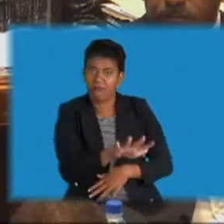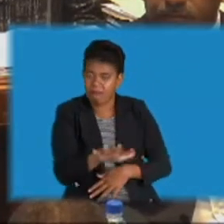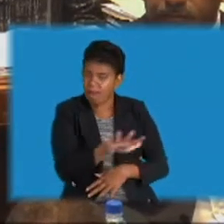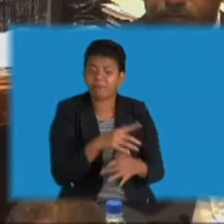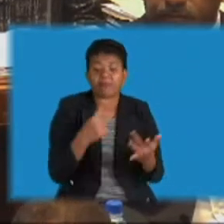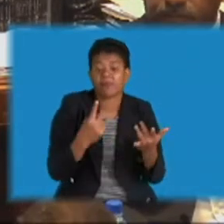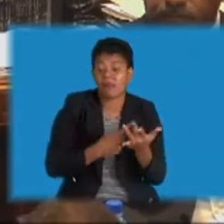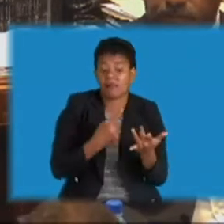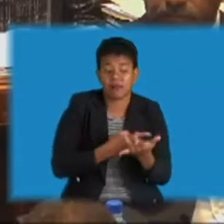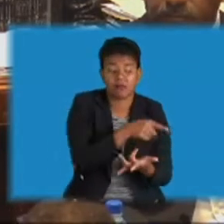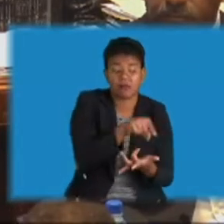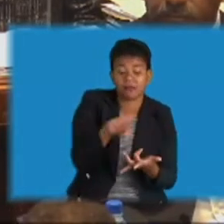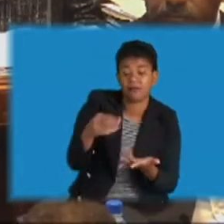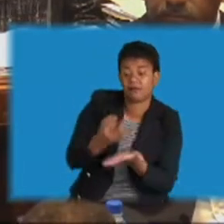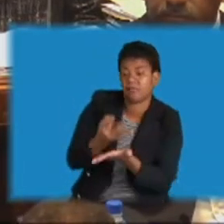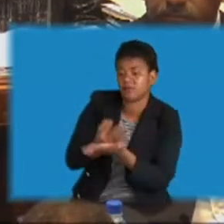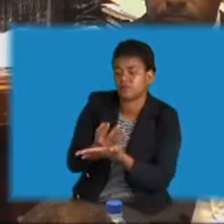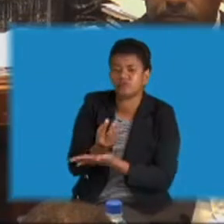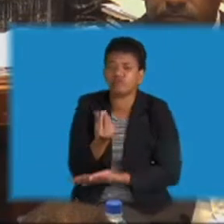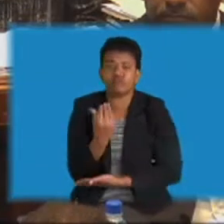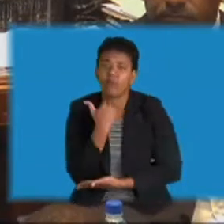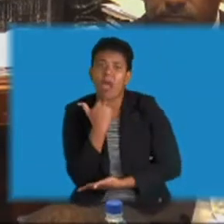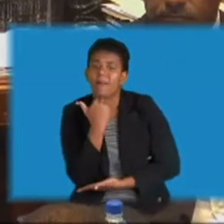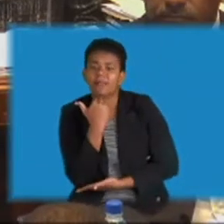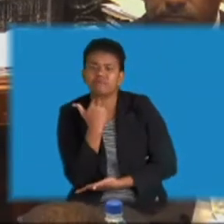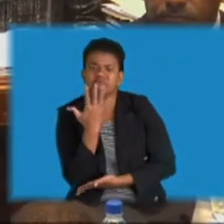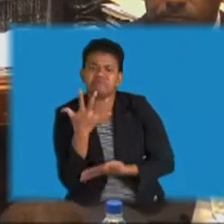Speaker, amounts to about